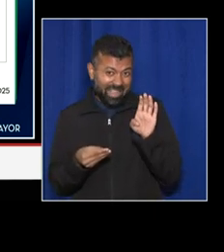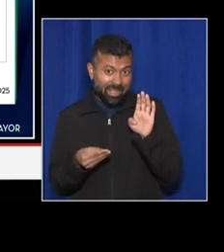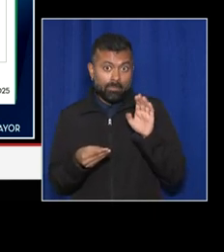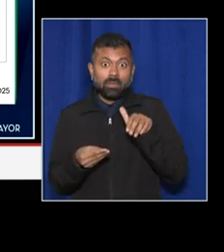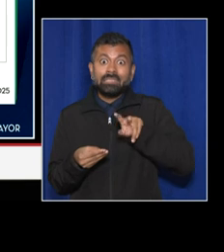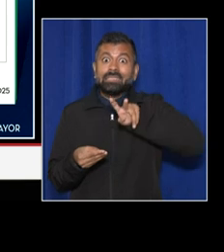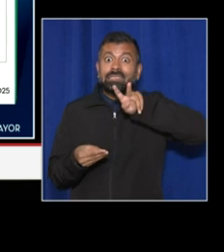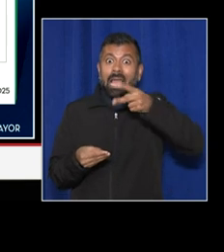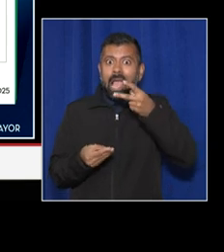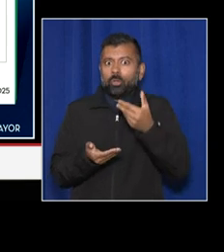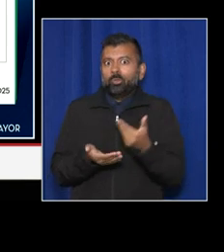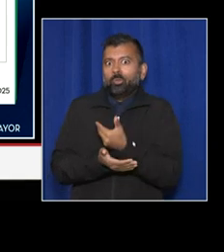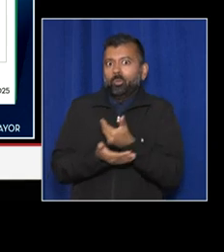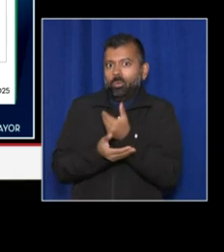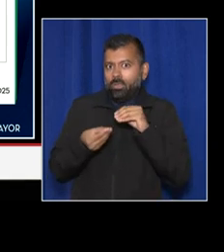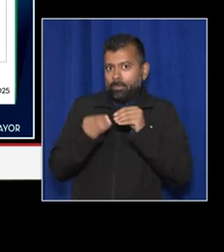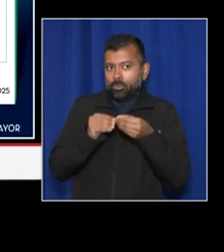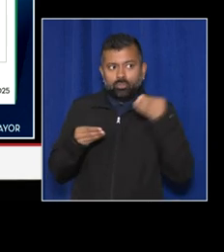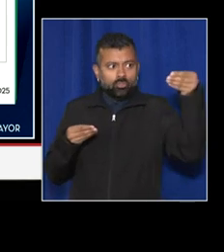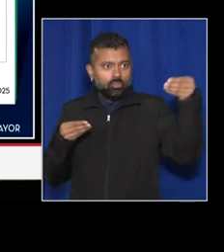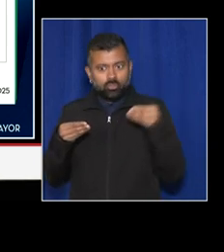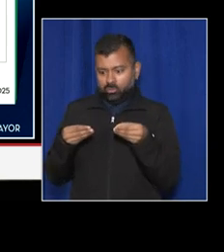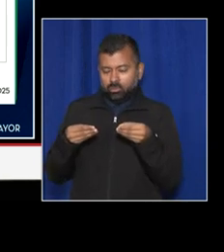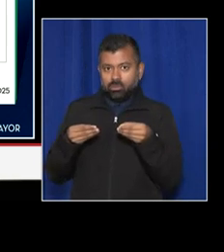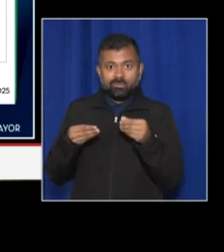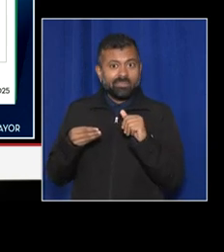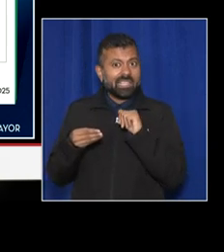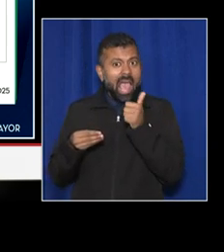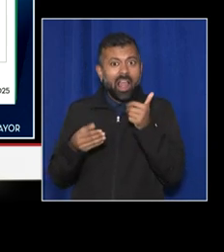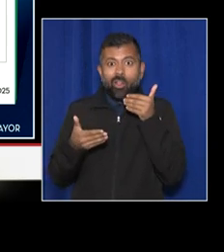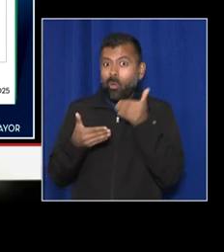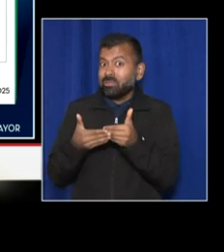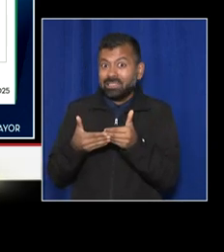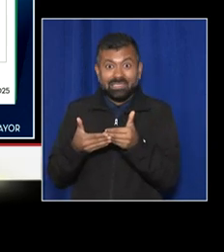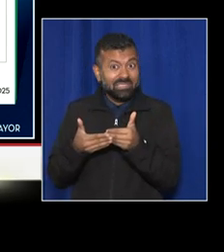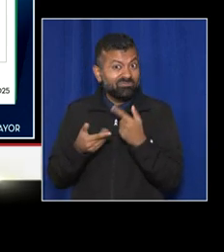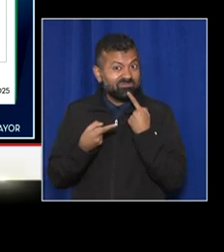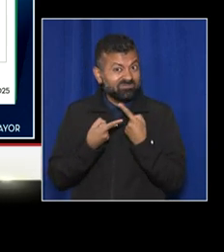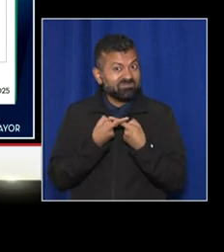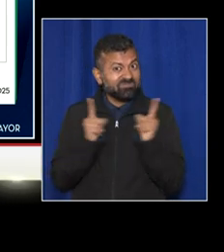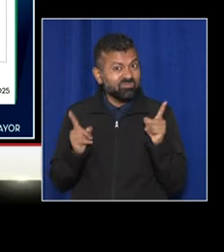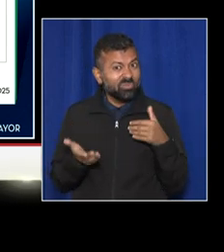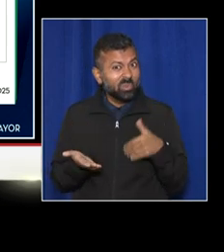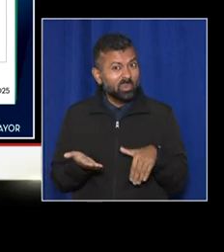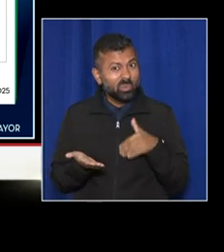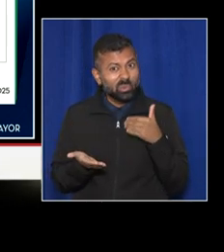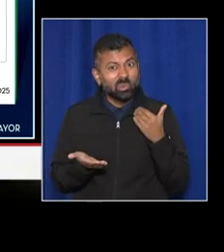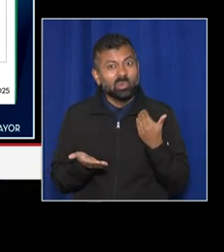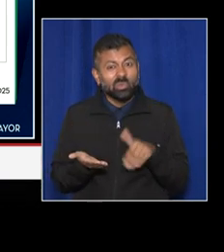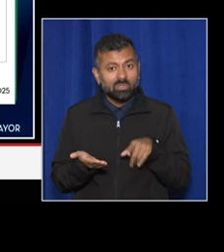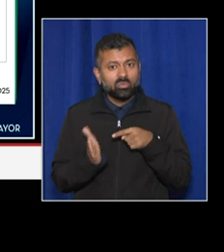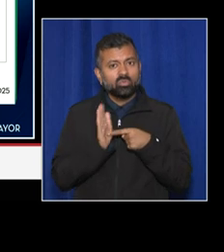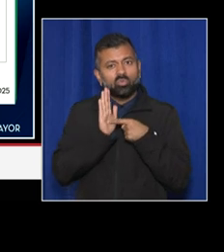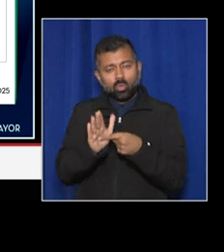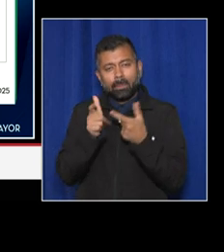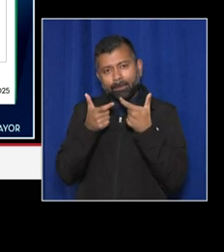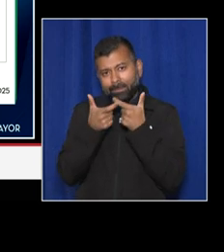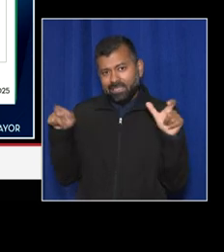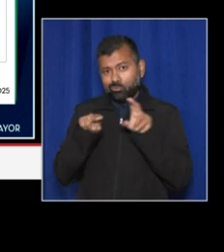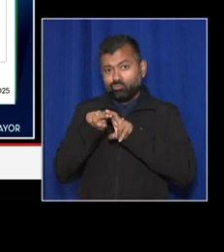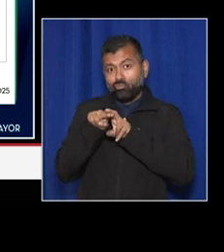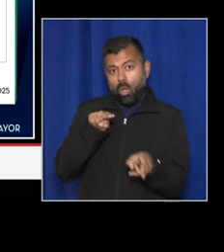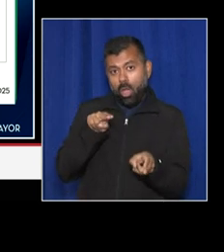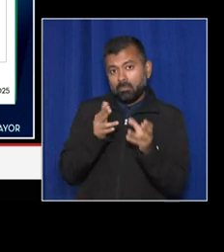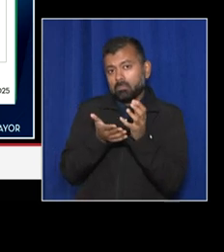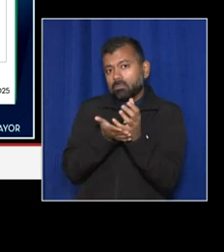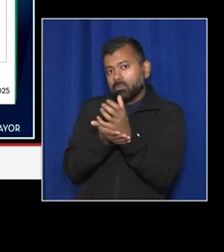because of the federal job losses, so loss of income, loss in sales tax, and loss in all of the things